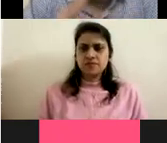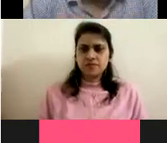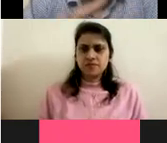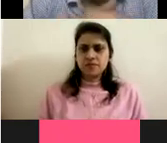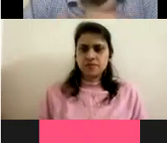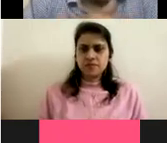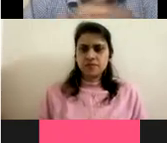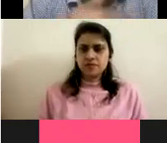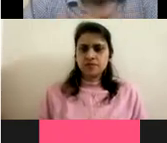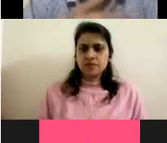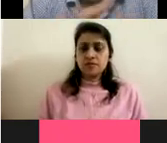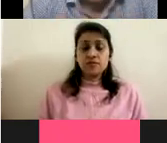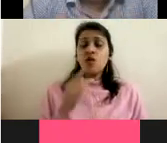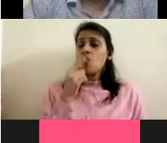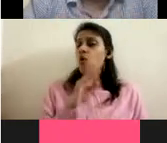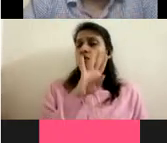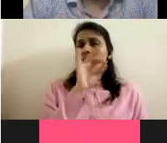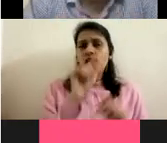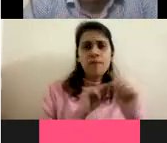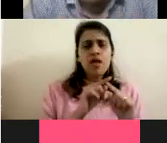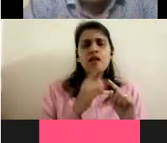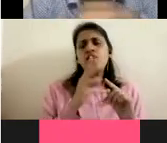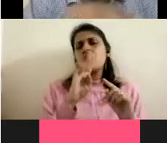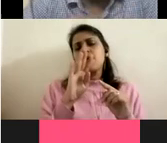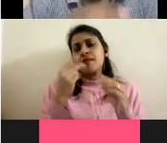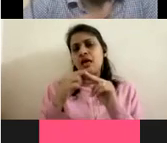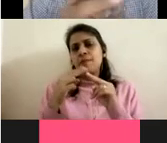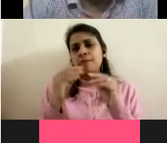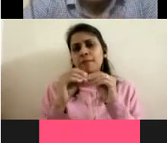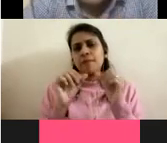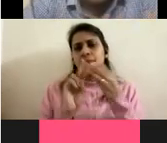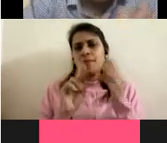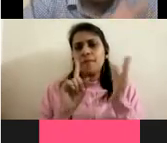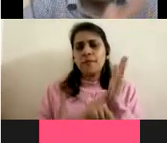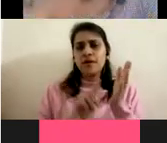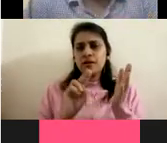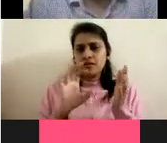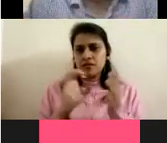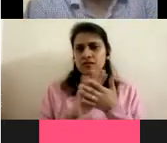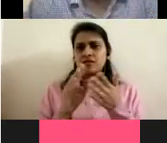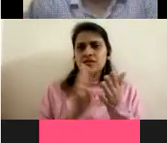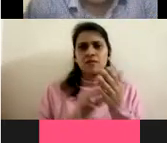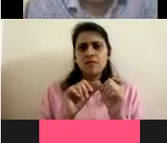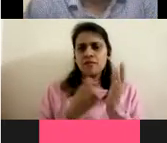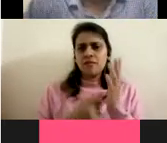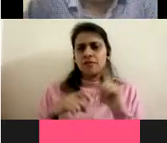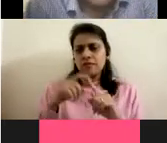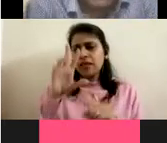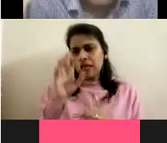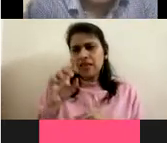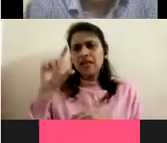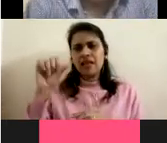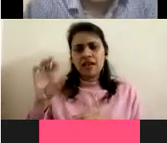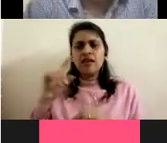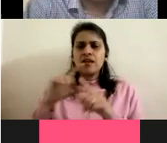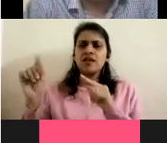necessarily benchmark. I know there is a concept of benchmark, but even in 80-90% does not, which is benchmark, which the government